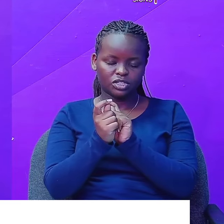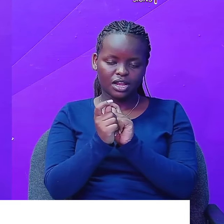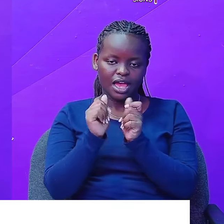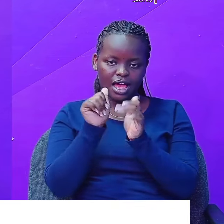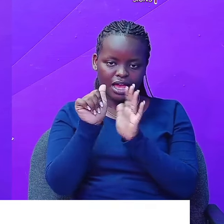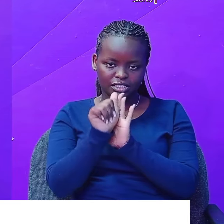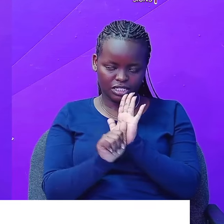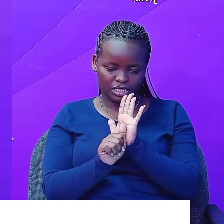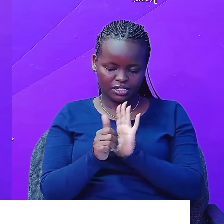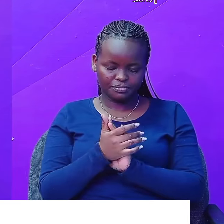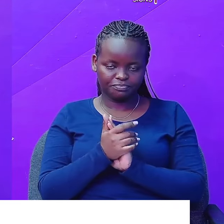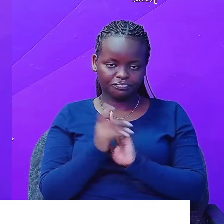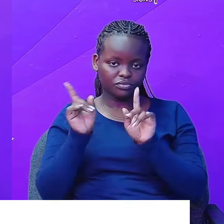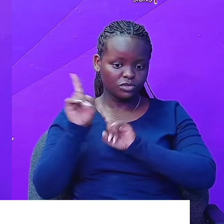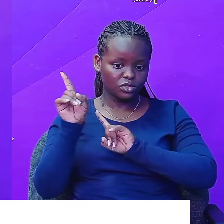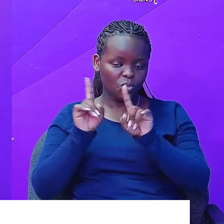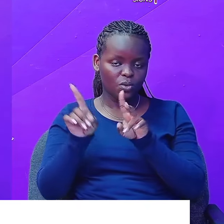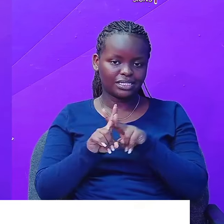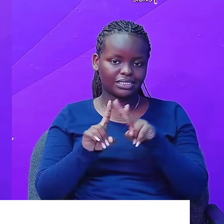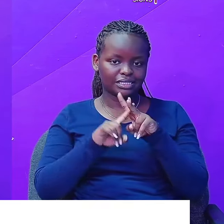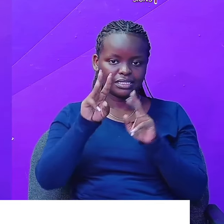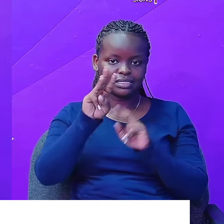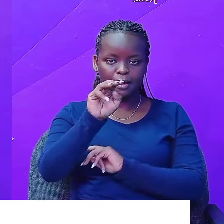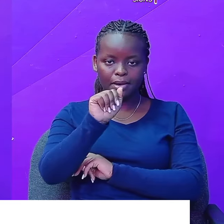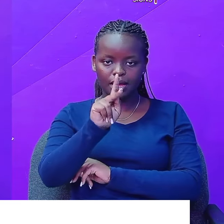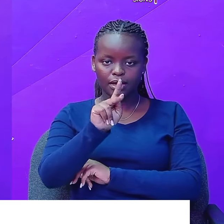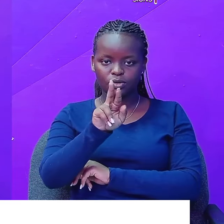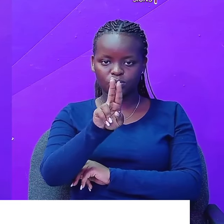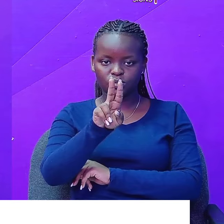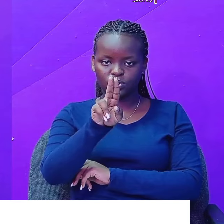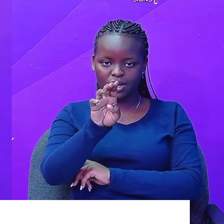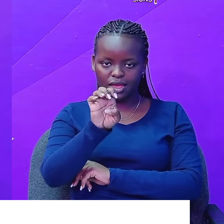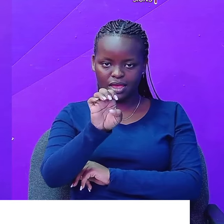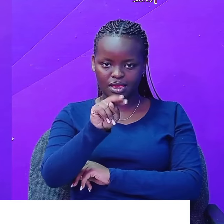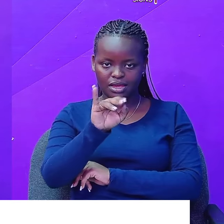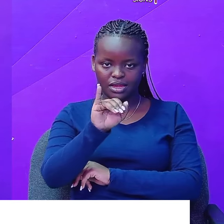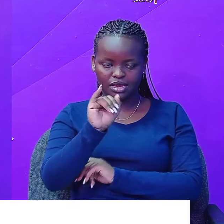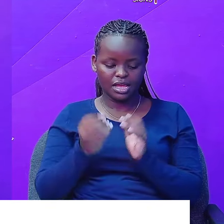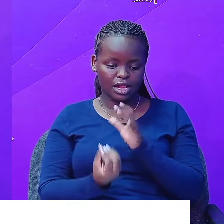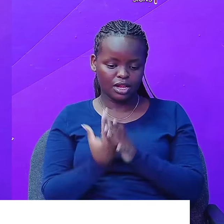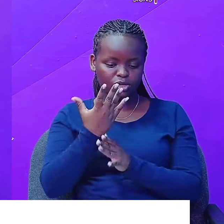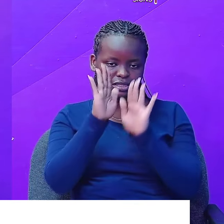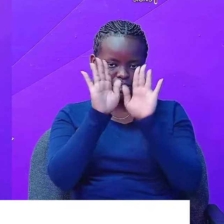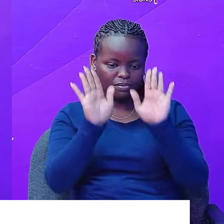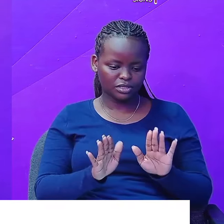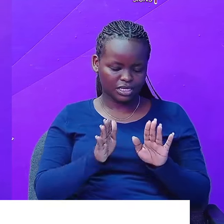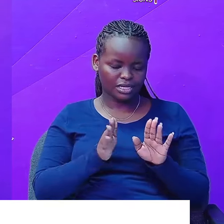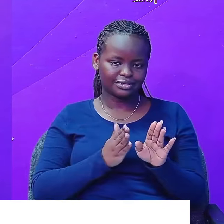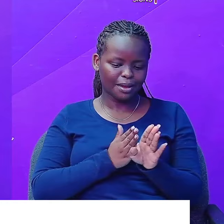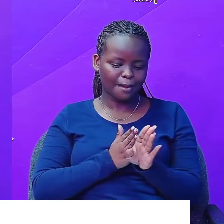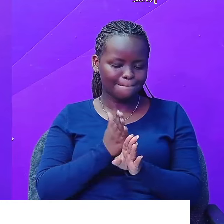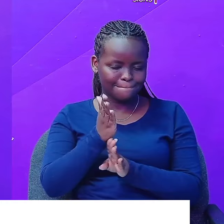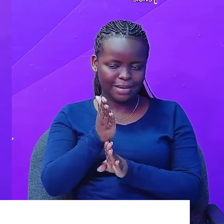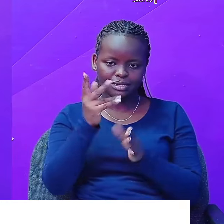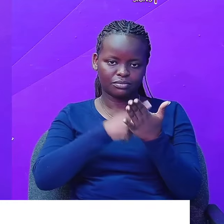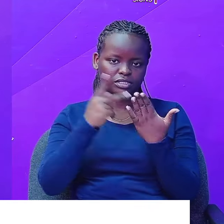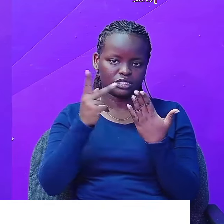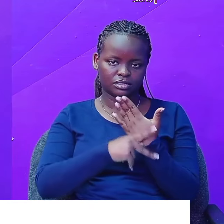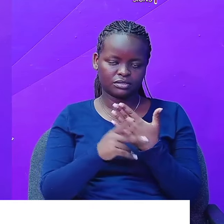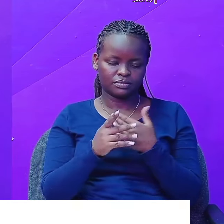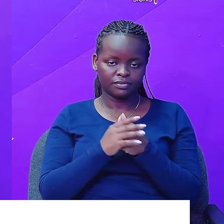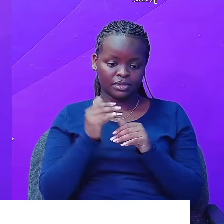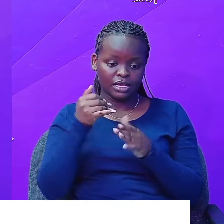began in Makueni County, where the head of state immediately launched significant infrastructure projects. This